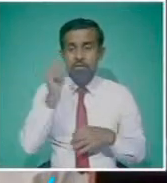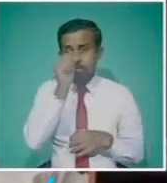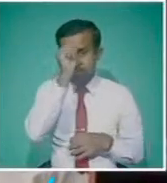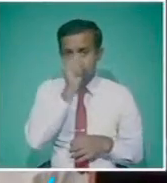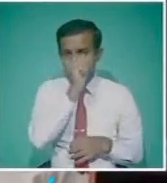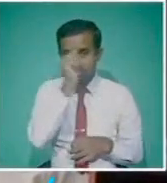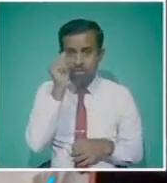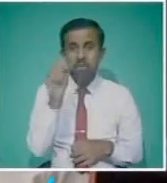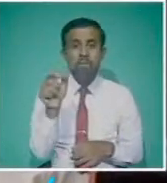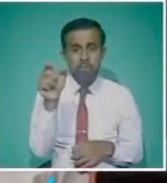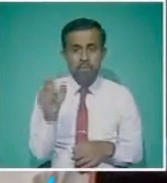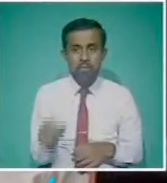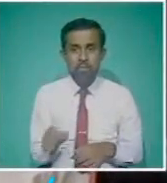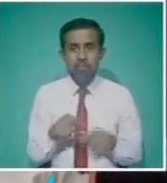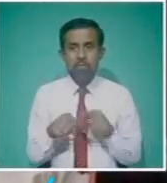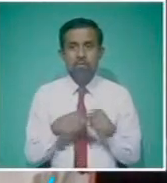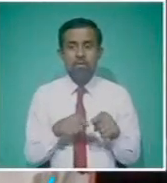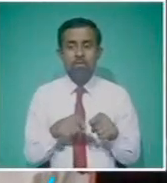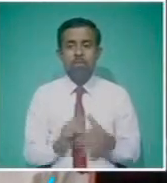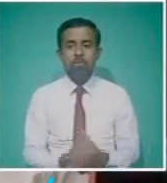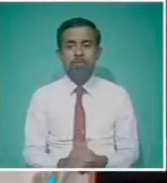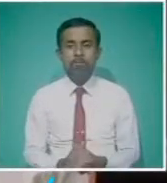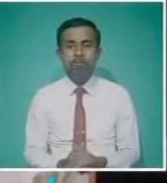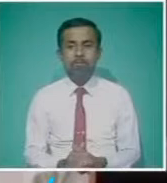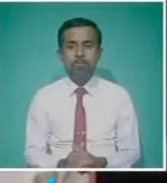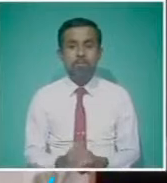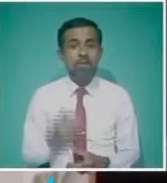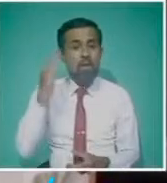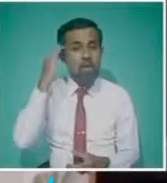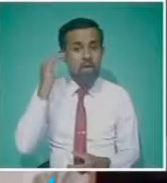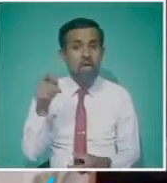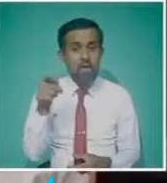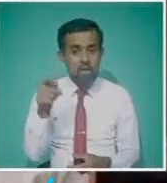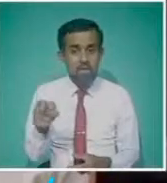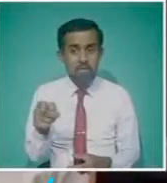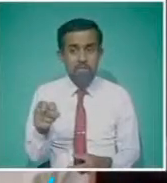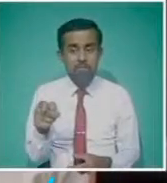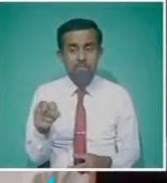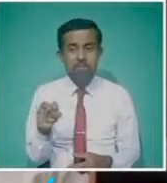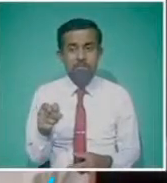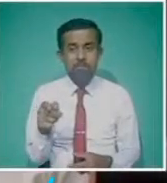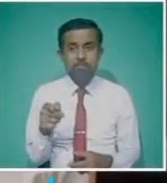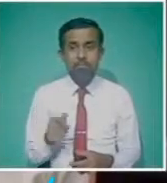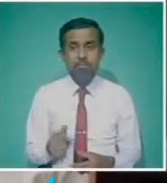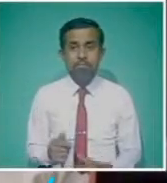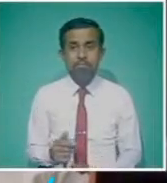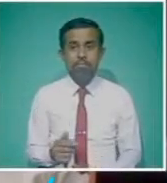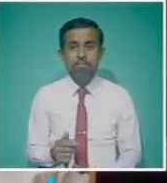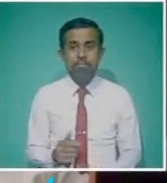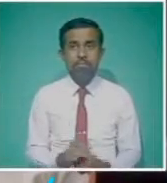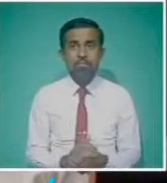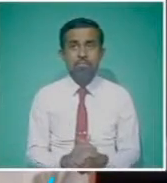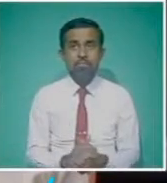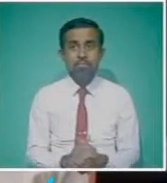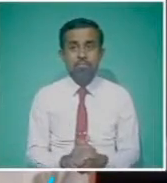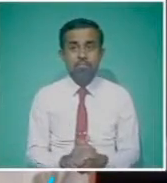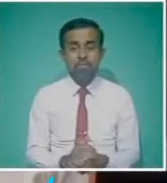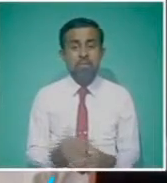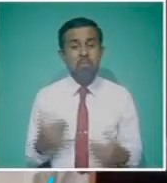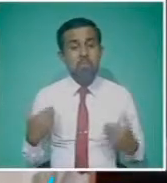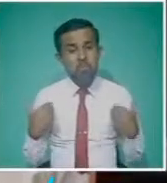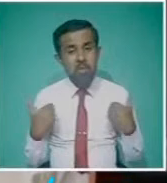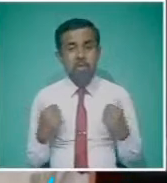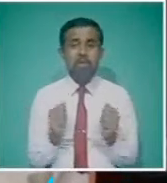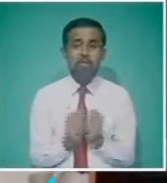of Ceylon, she also upheld the commitment to safeguard Buddhism under the